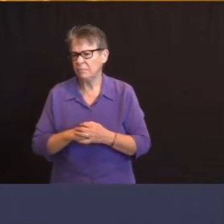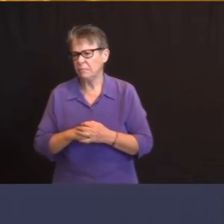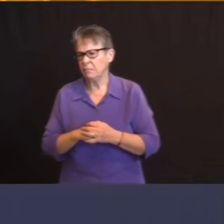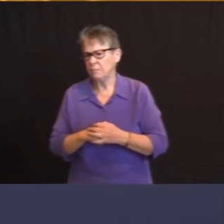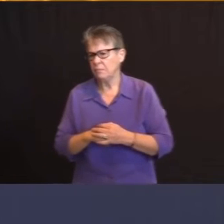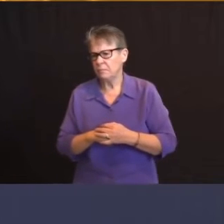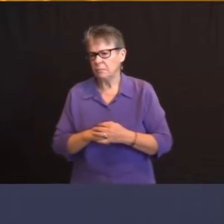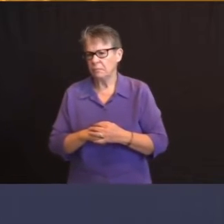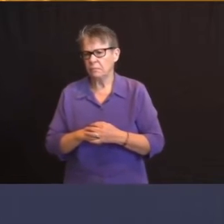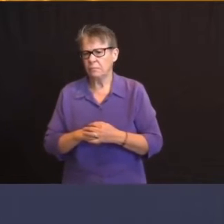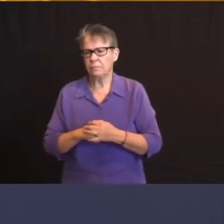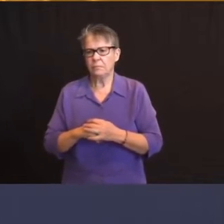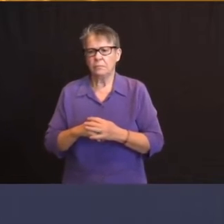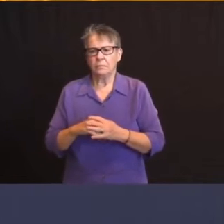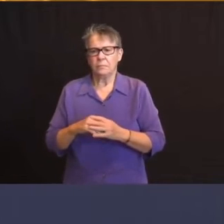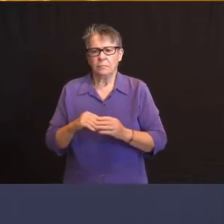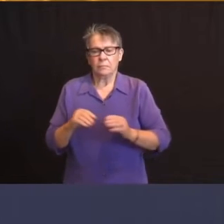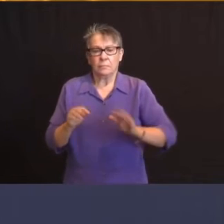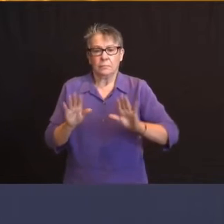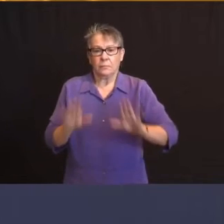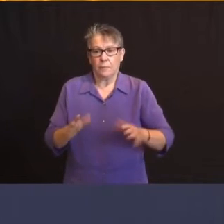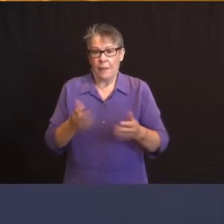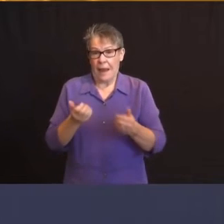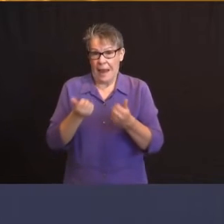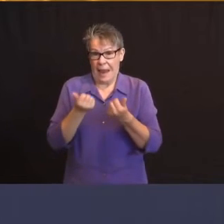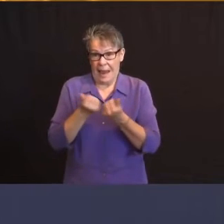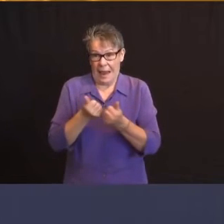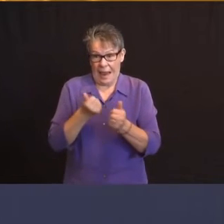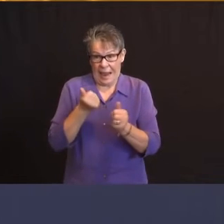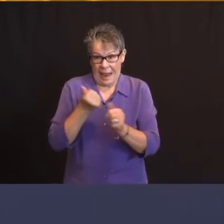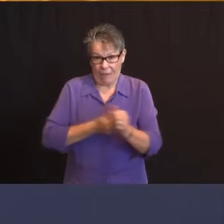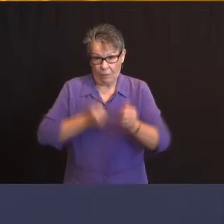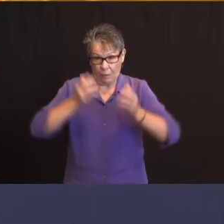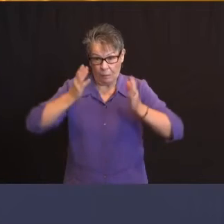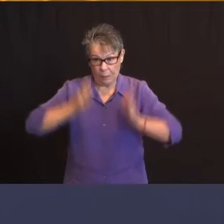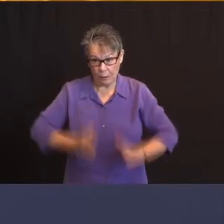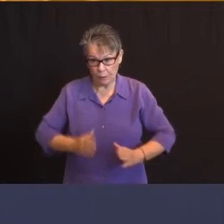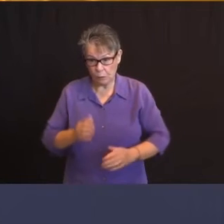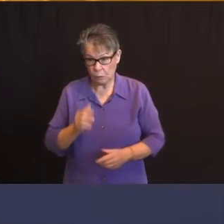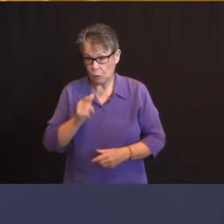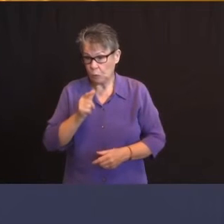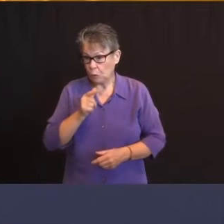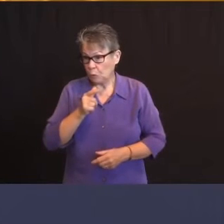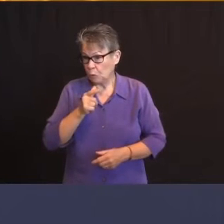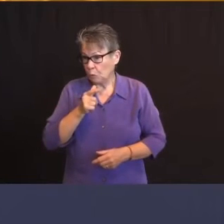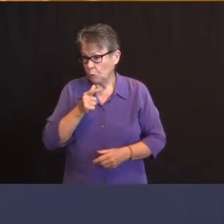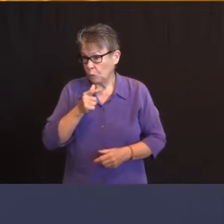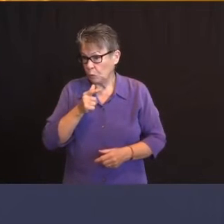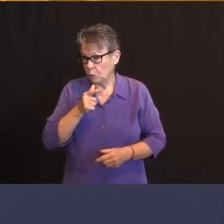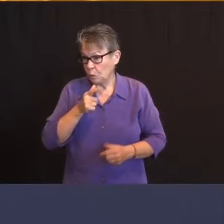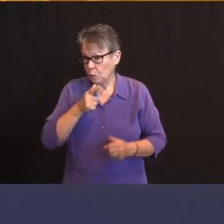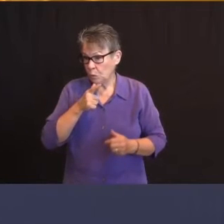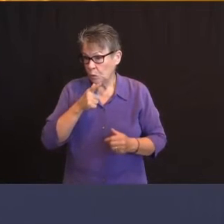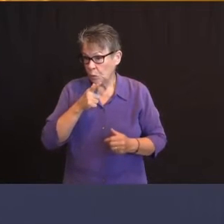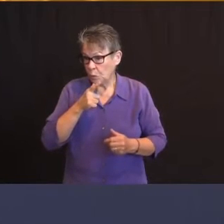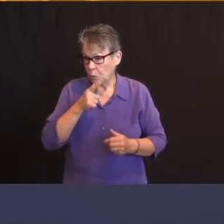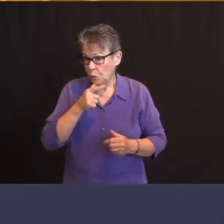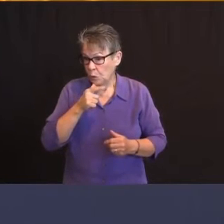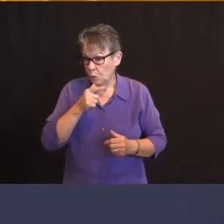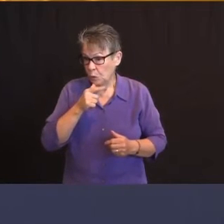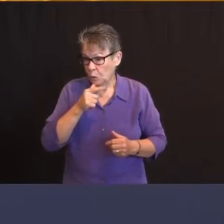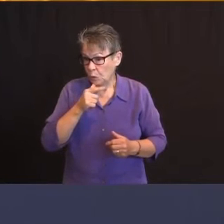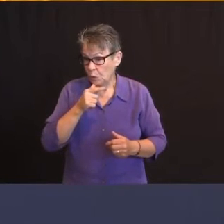claiming that Diane Scicchetti is not the right person to not only be the DOT